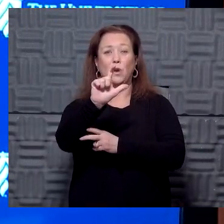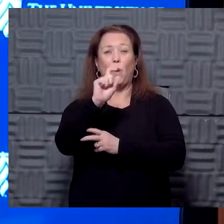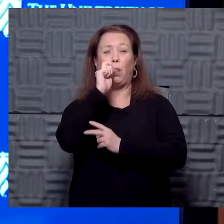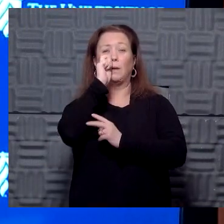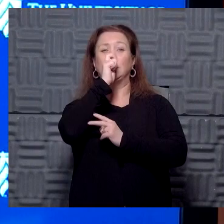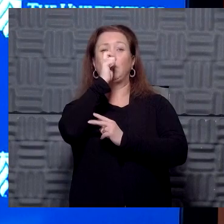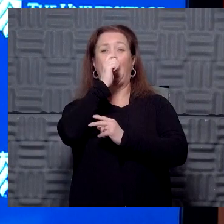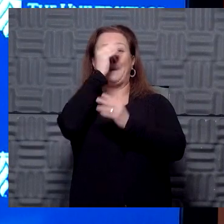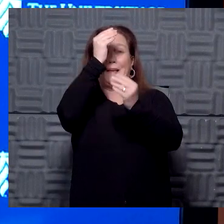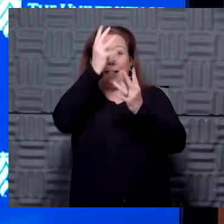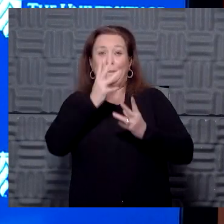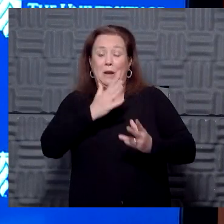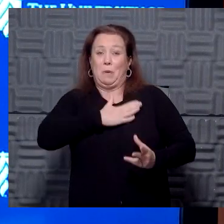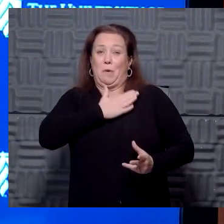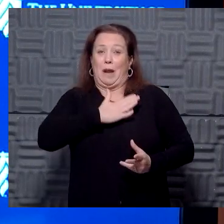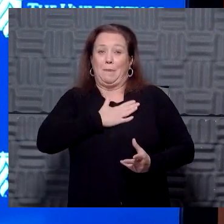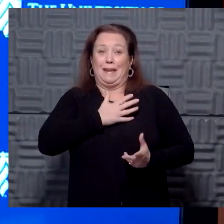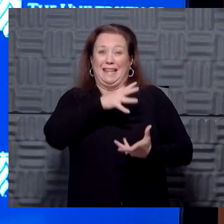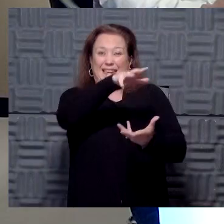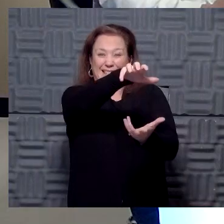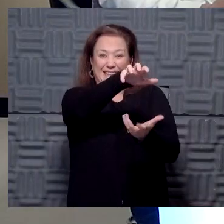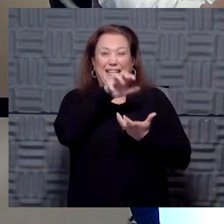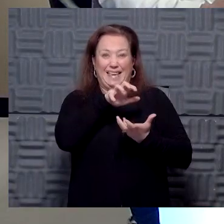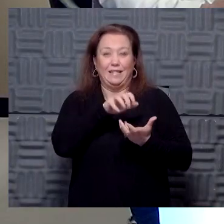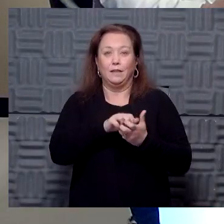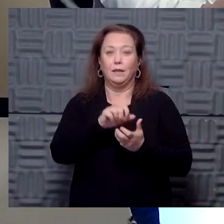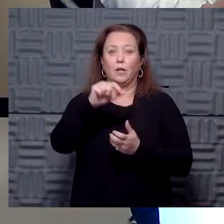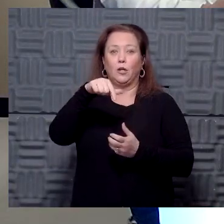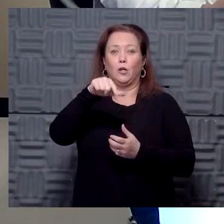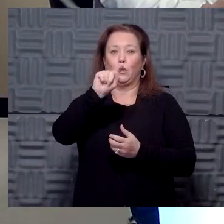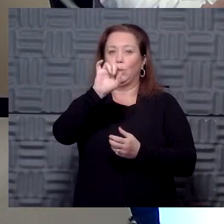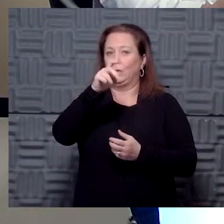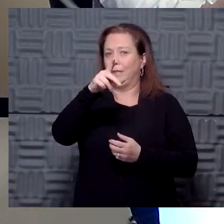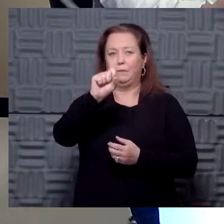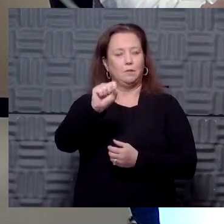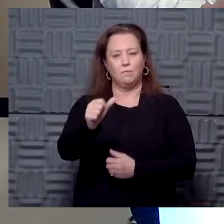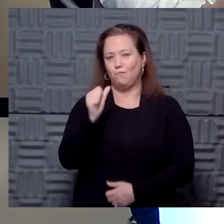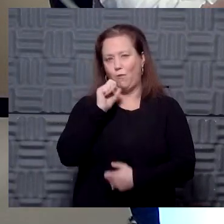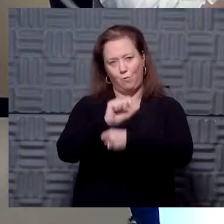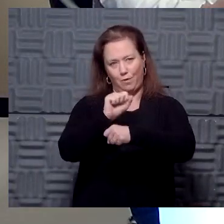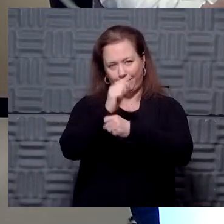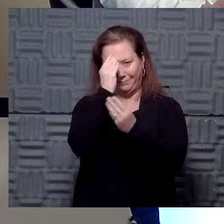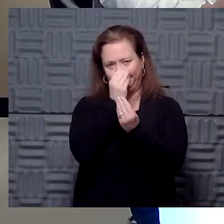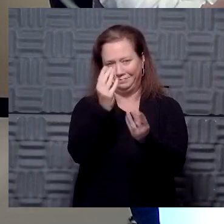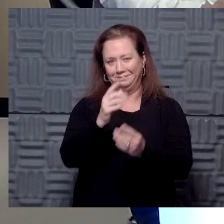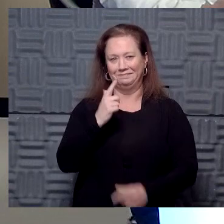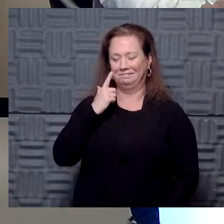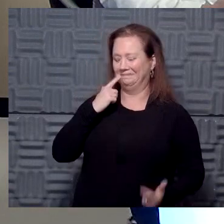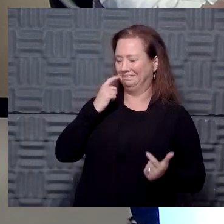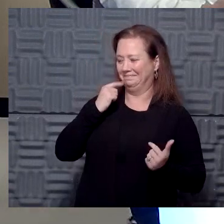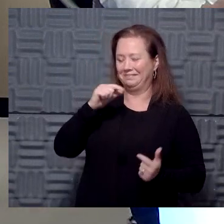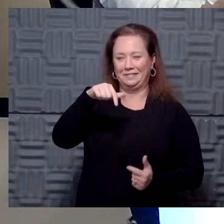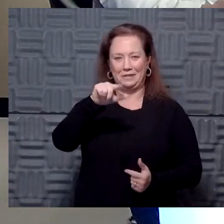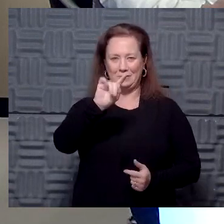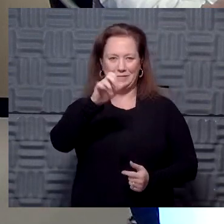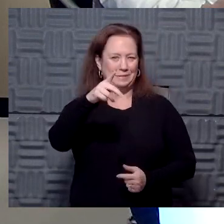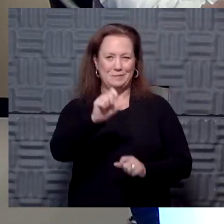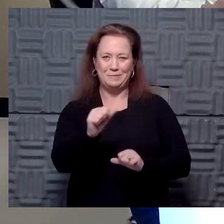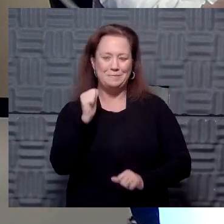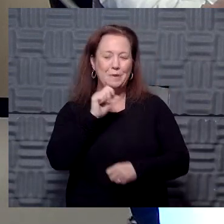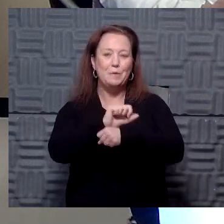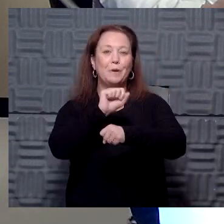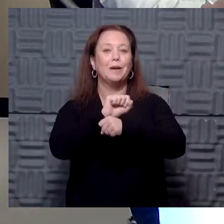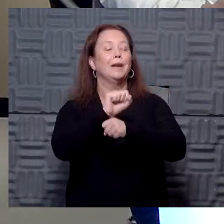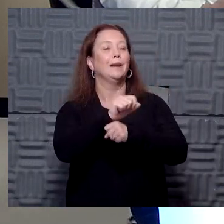swabs, let me know. We're happy to get them from you. And I guess Q-tips don't do the trick. Well, according to Dr. Leisman in the